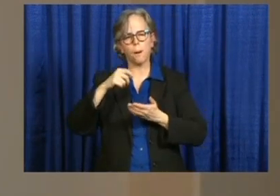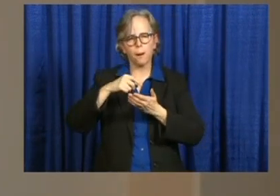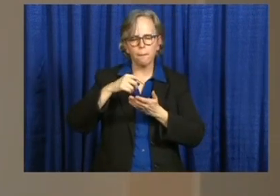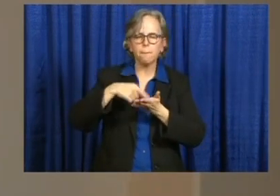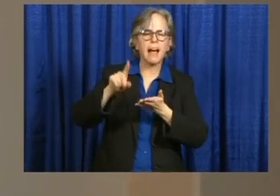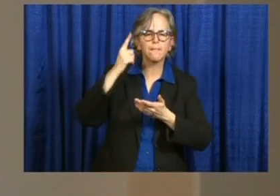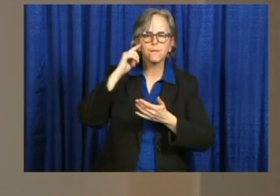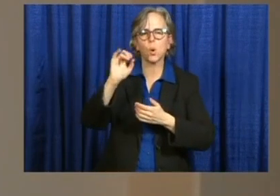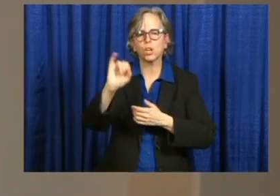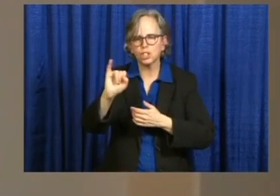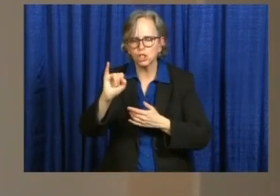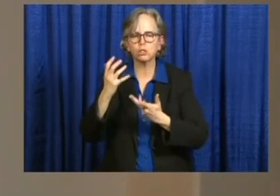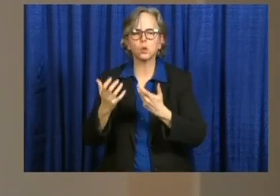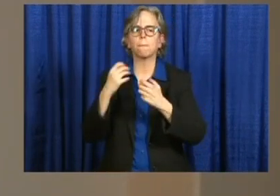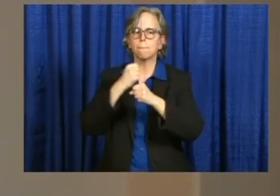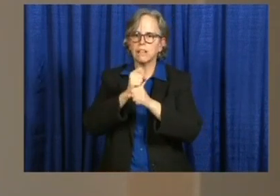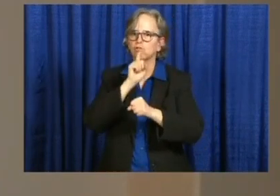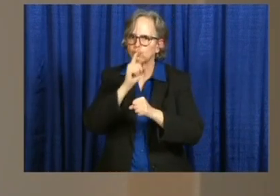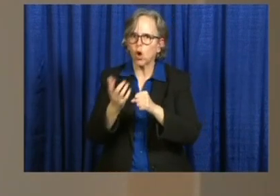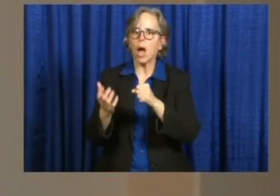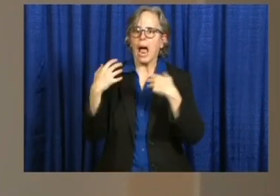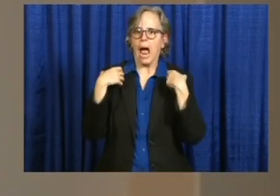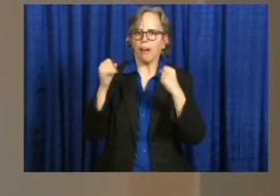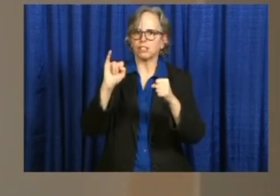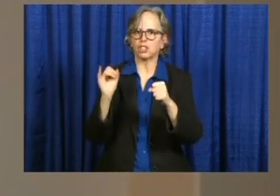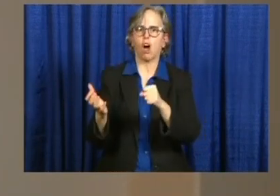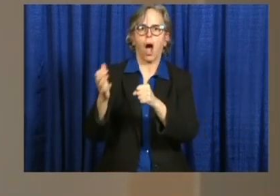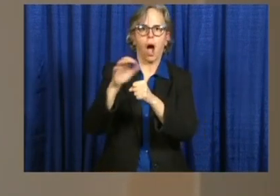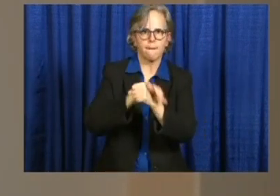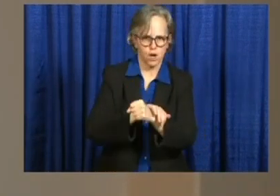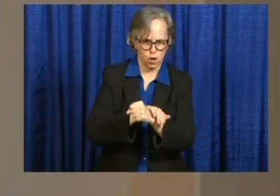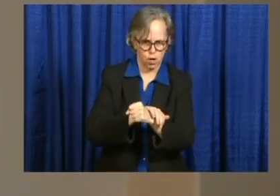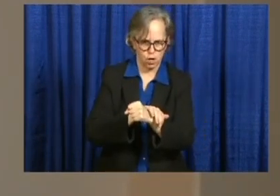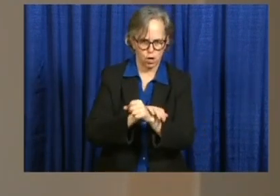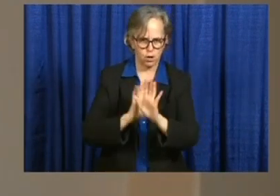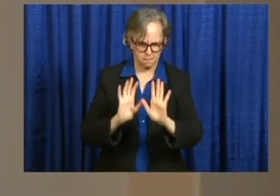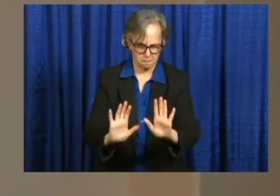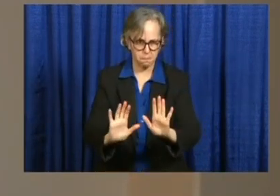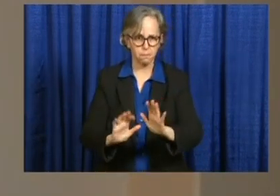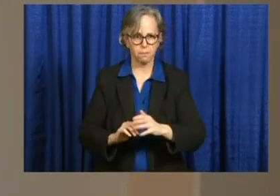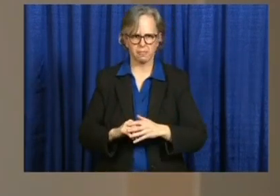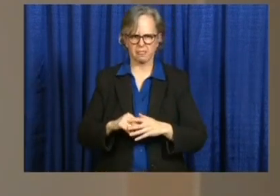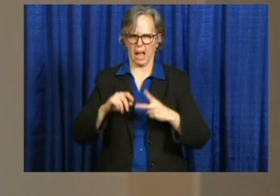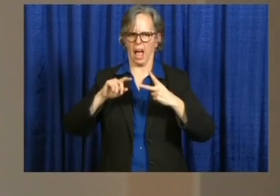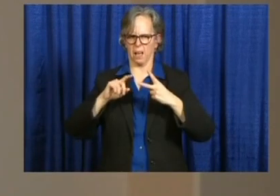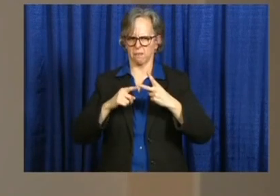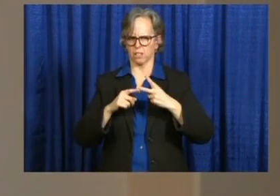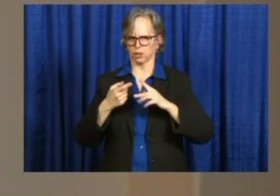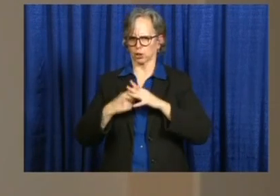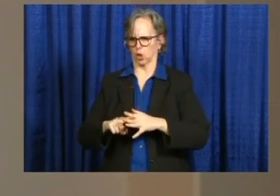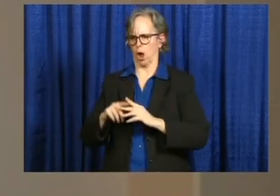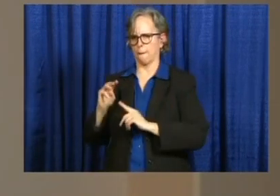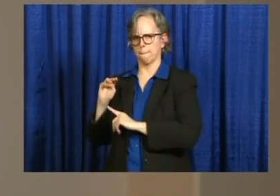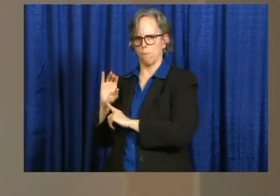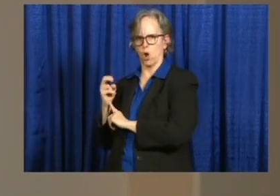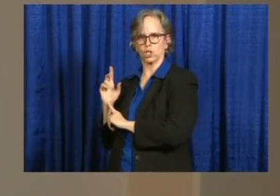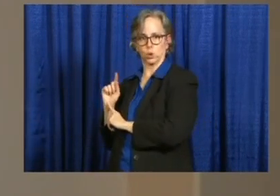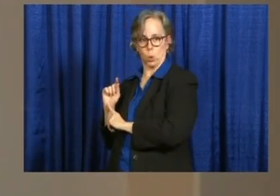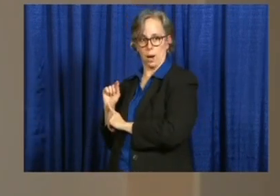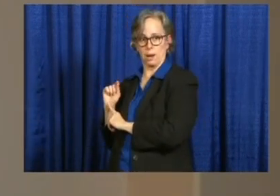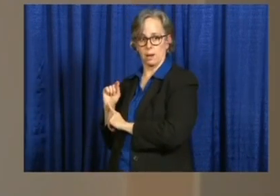employee eligibility for their health insurance during this period of time. Also on that same date, March the